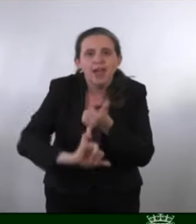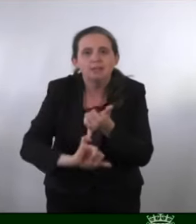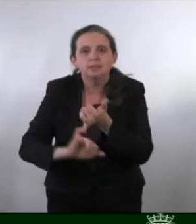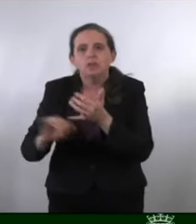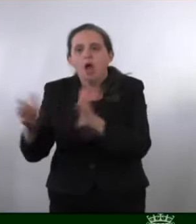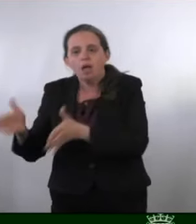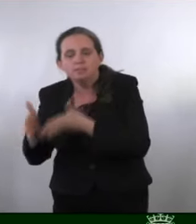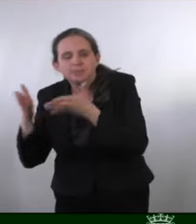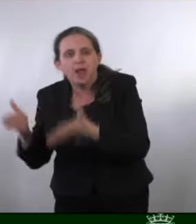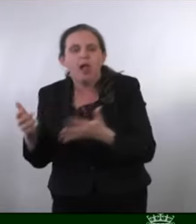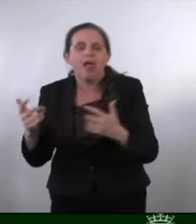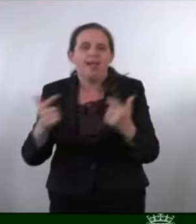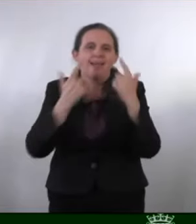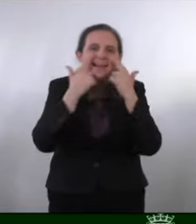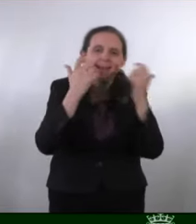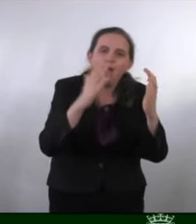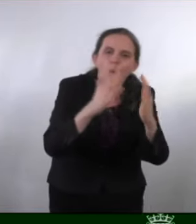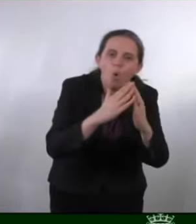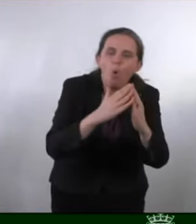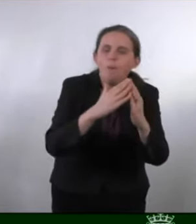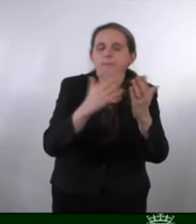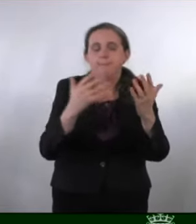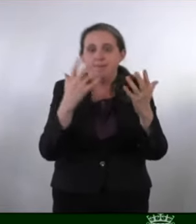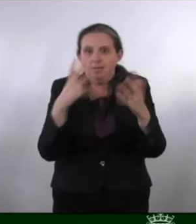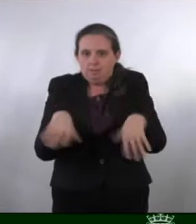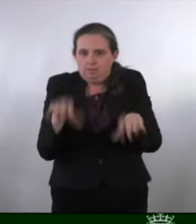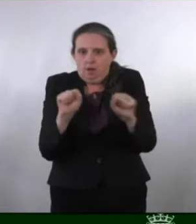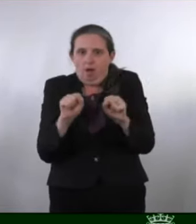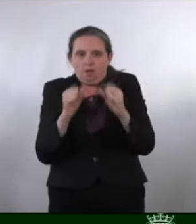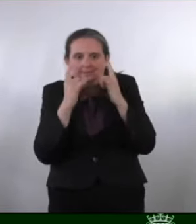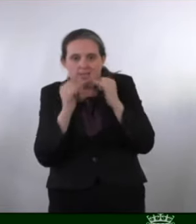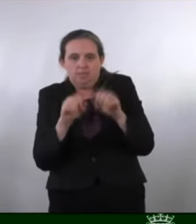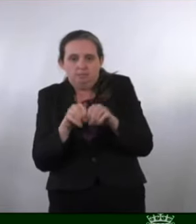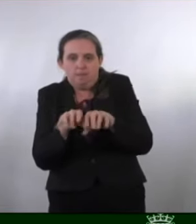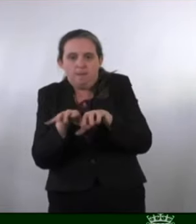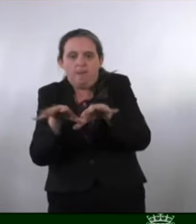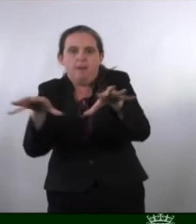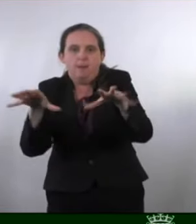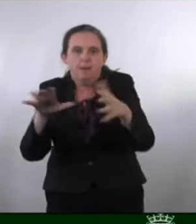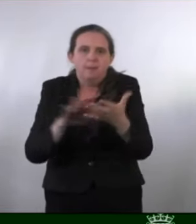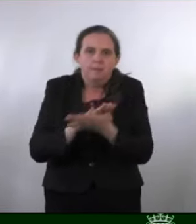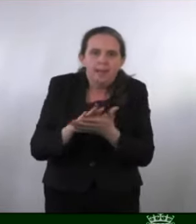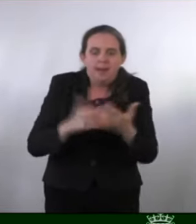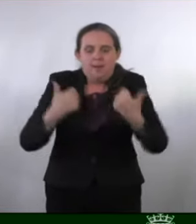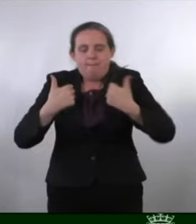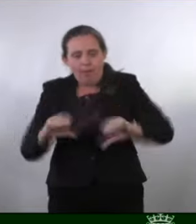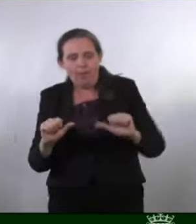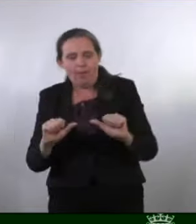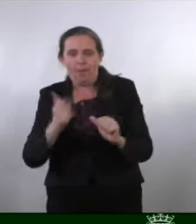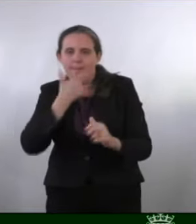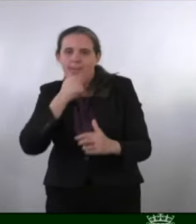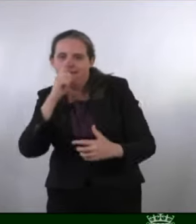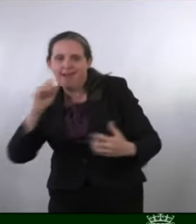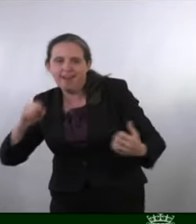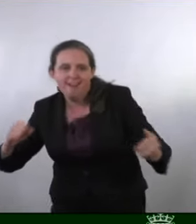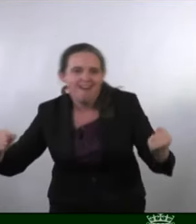once again be able to hug and hold hands with loved ones instead of waving at them through a